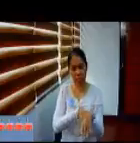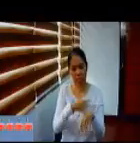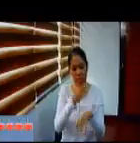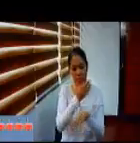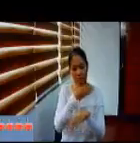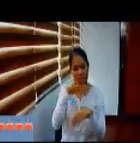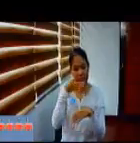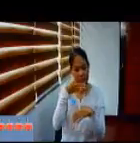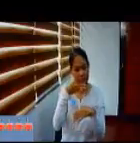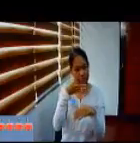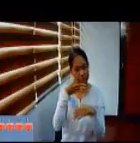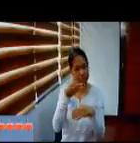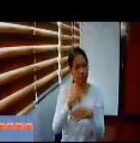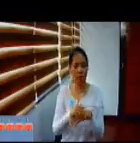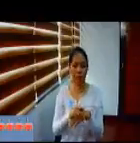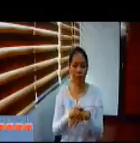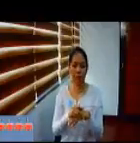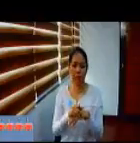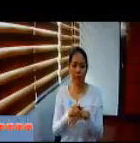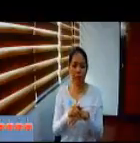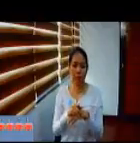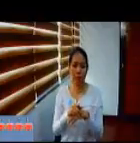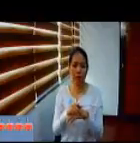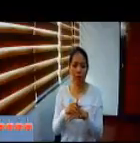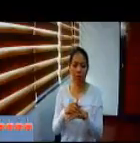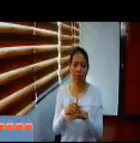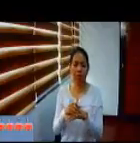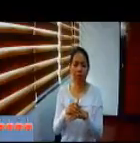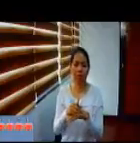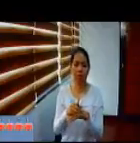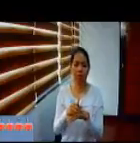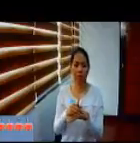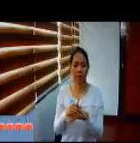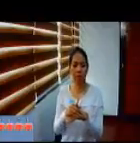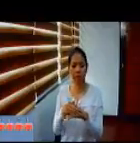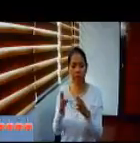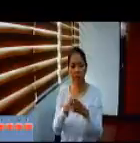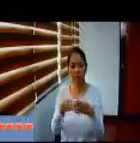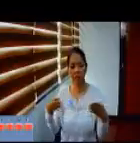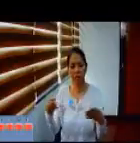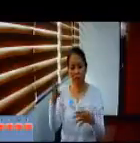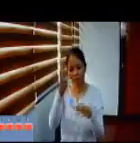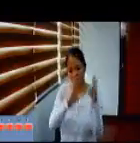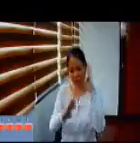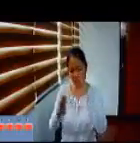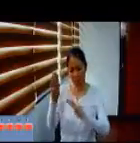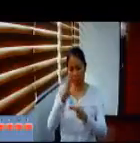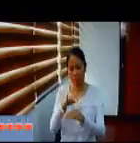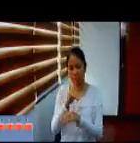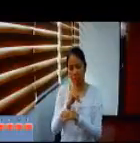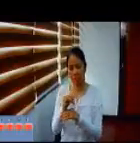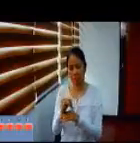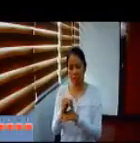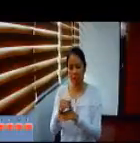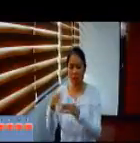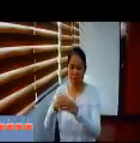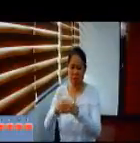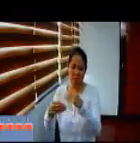the major issues are the major issues way back from the last century: infrastructure, rural